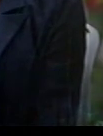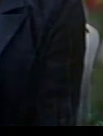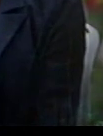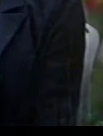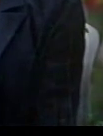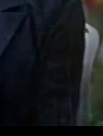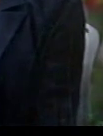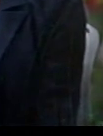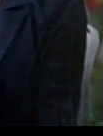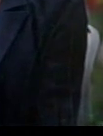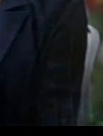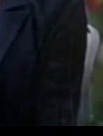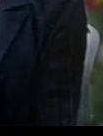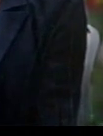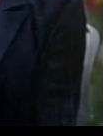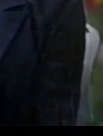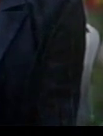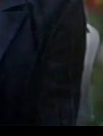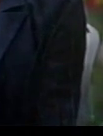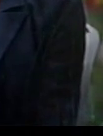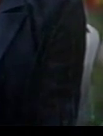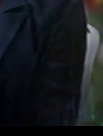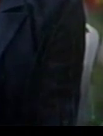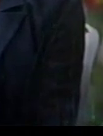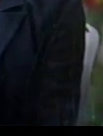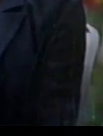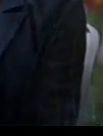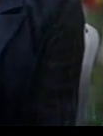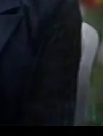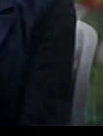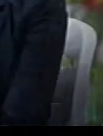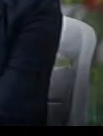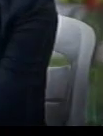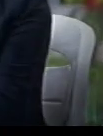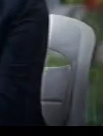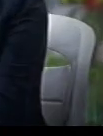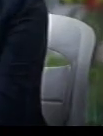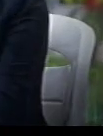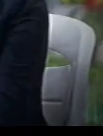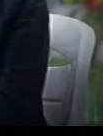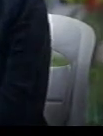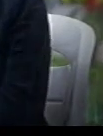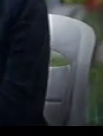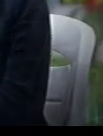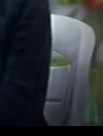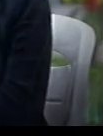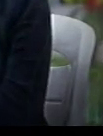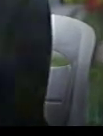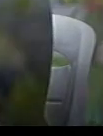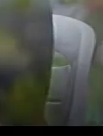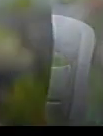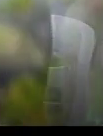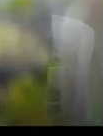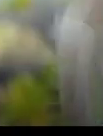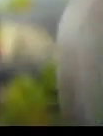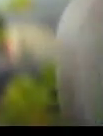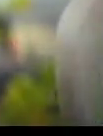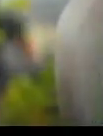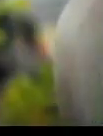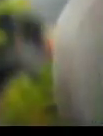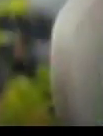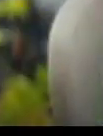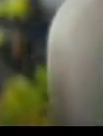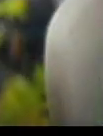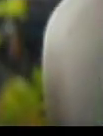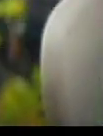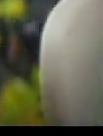express. As every woman will expect to have a baby after marriage, in fact, God did